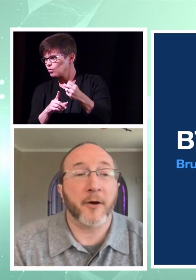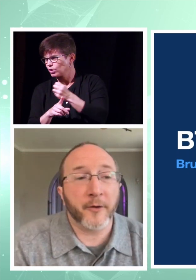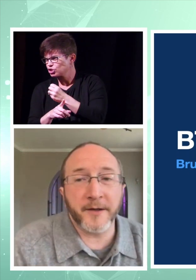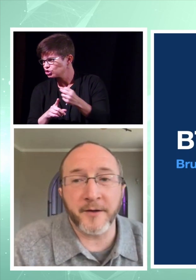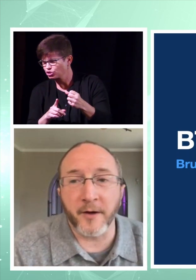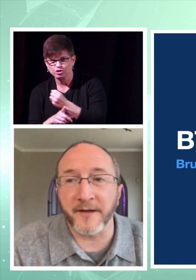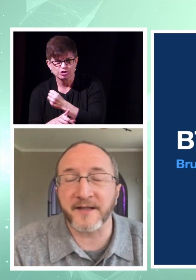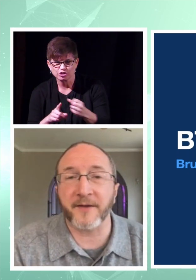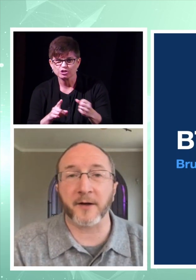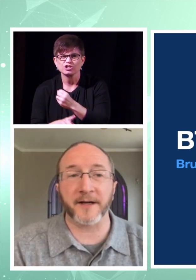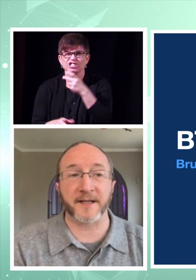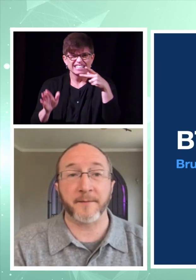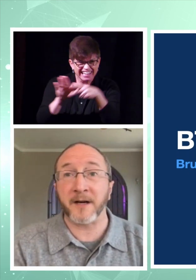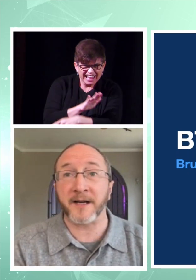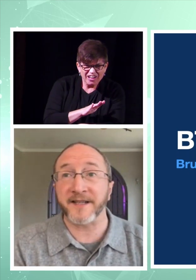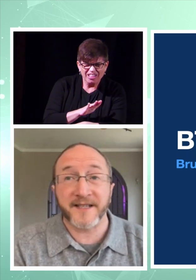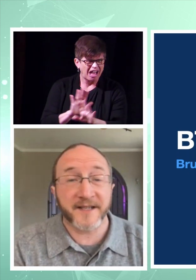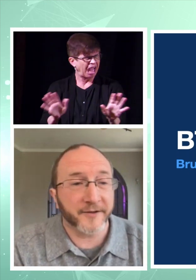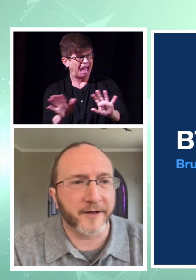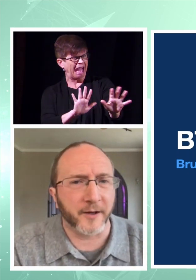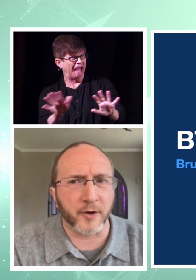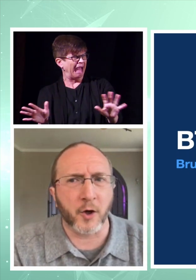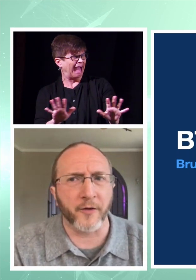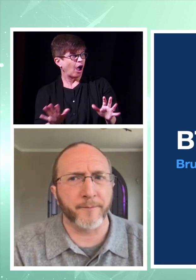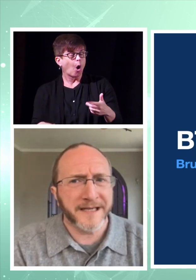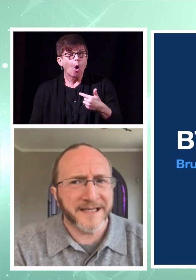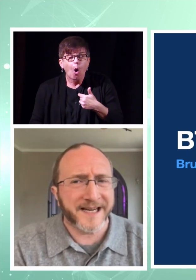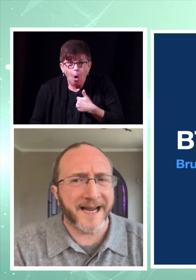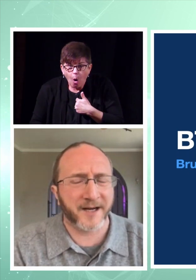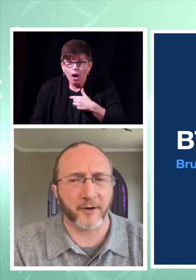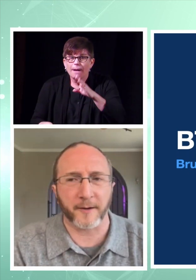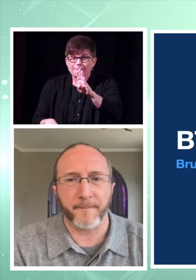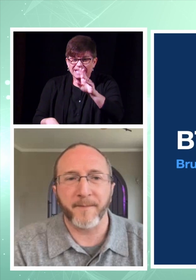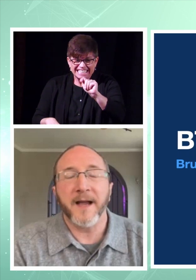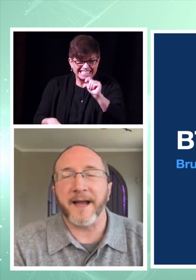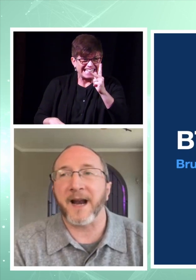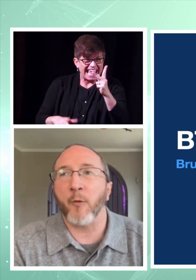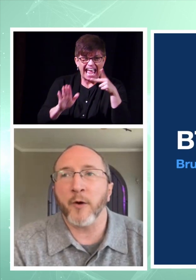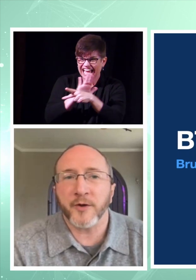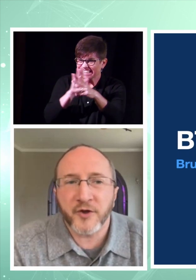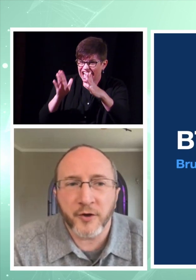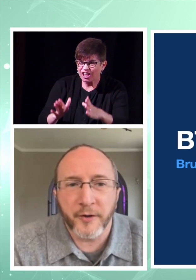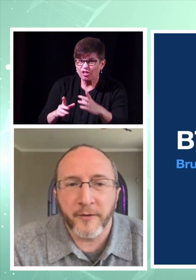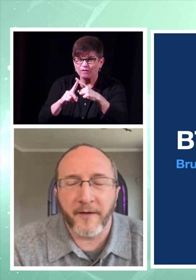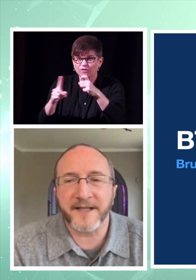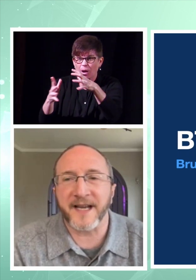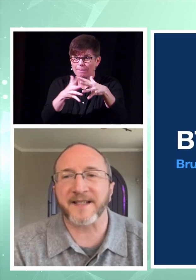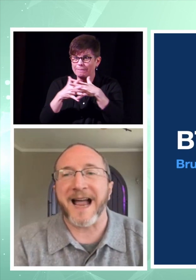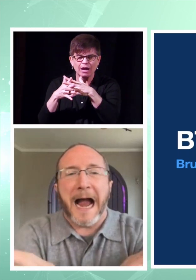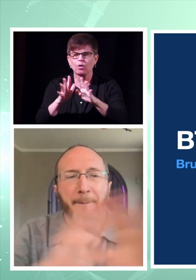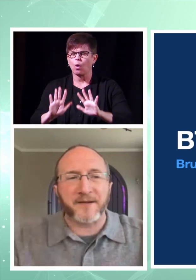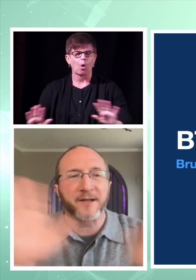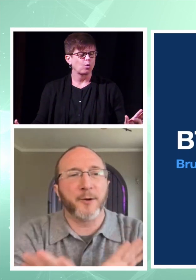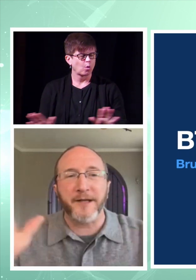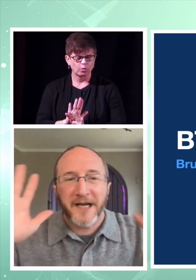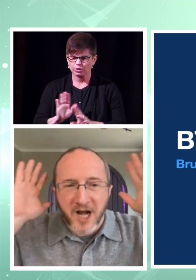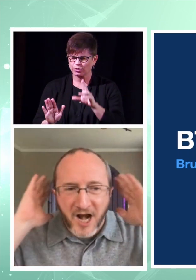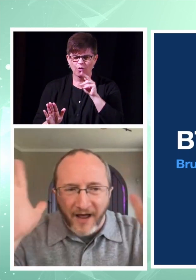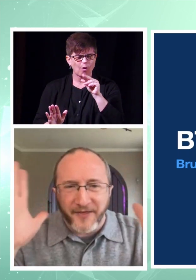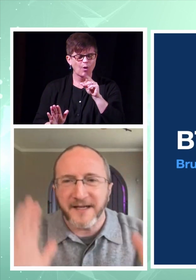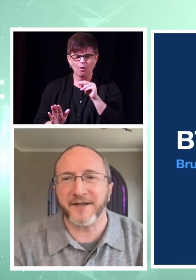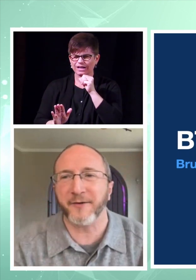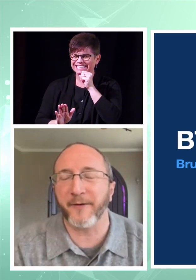turns out, although I didn't know this, that there is an American serial killer called the BTK killer. And I want to assure you that this has